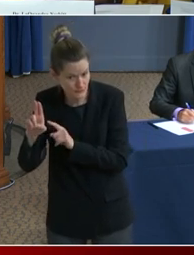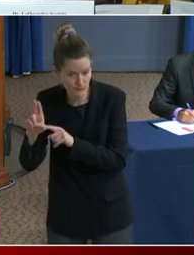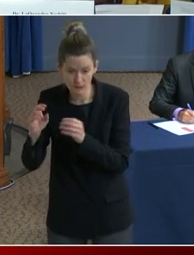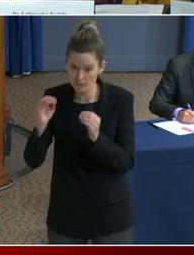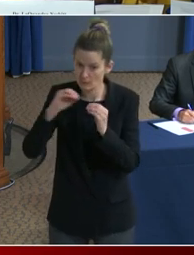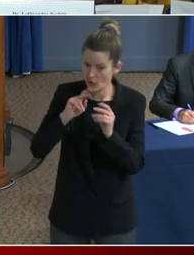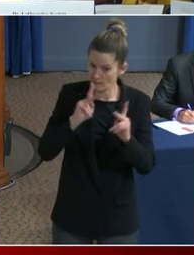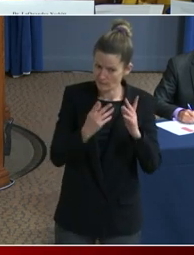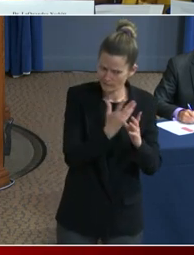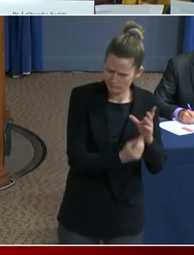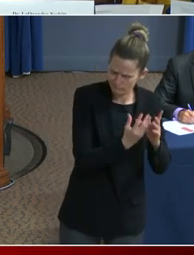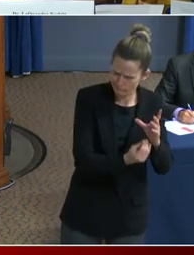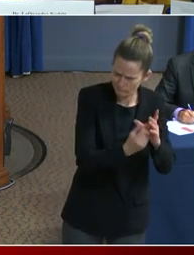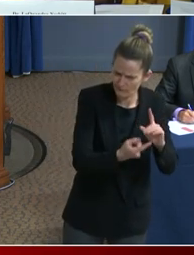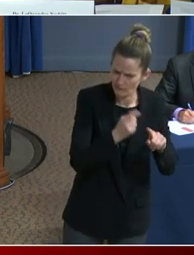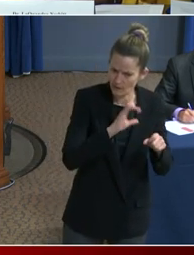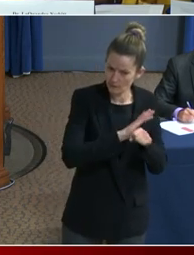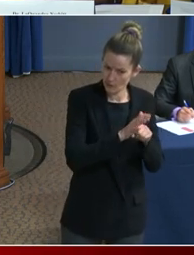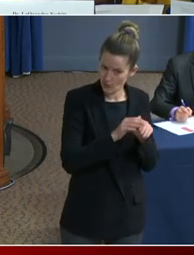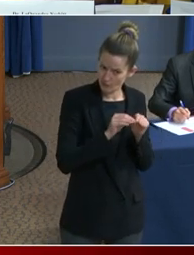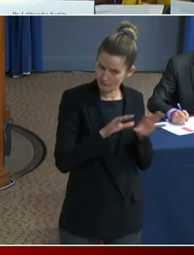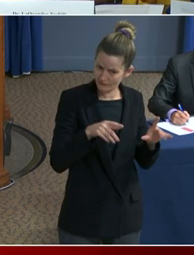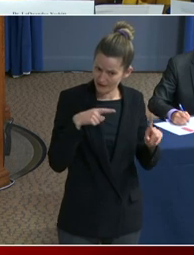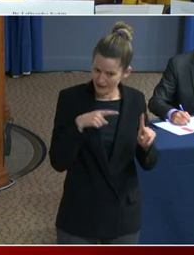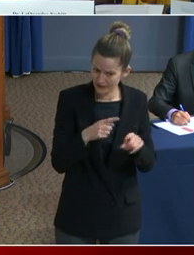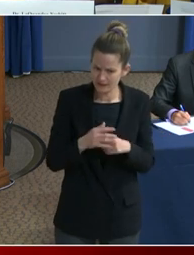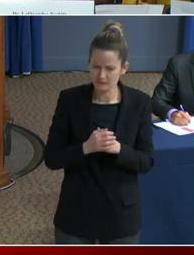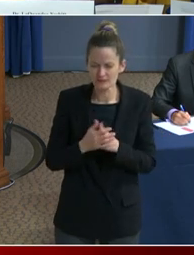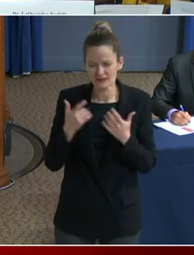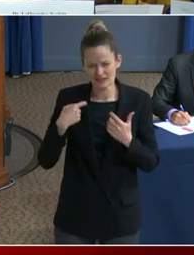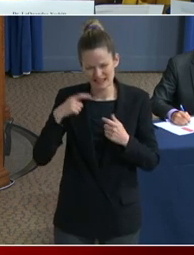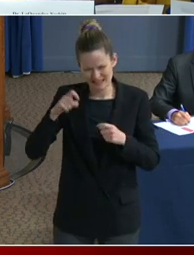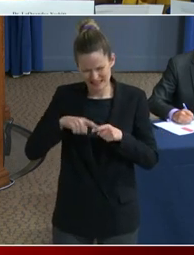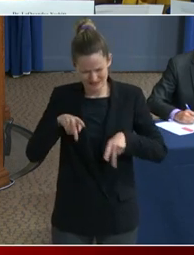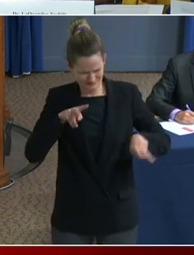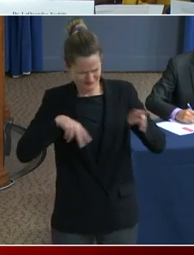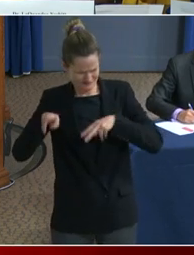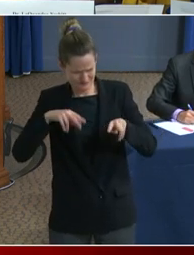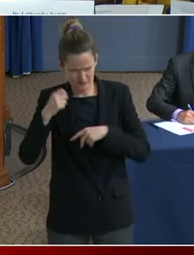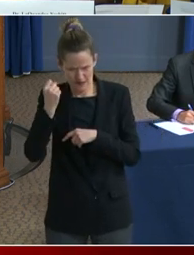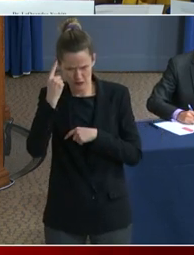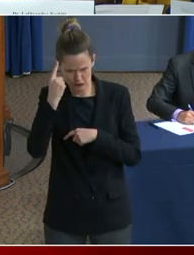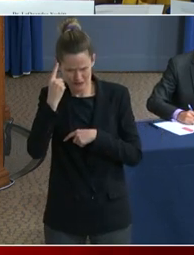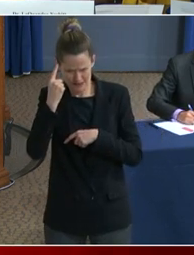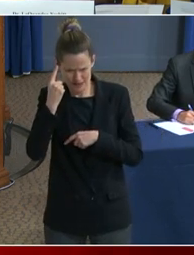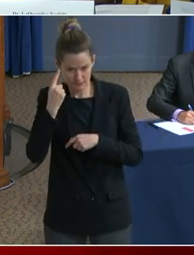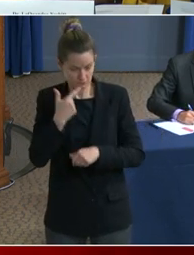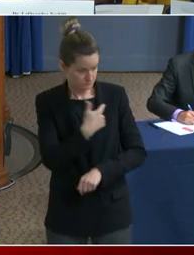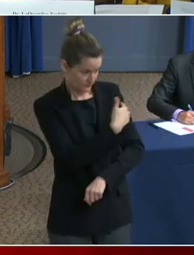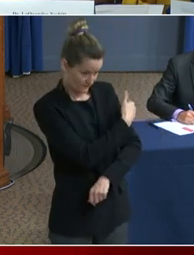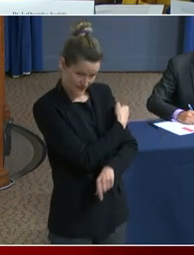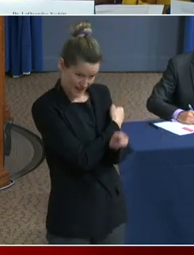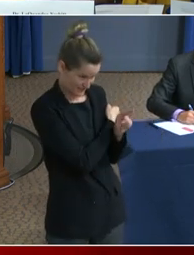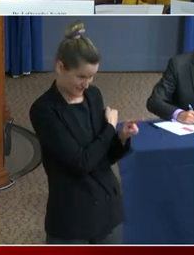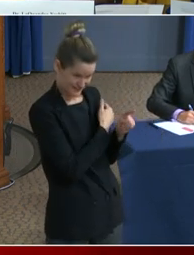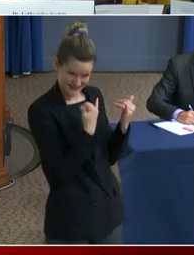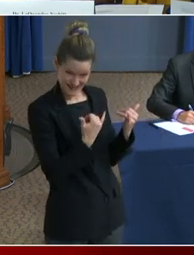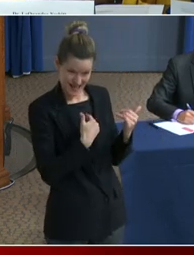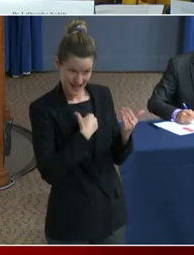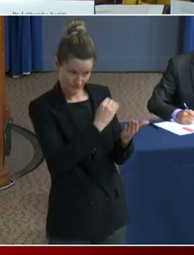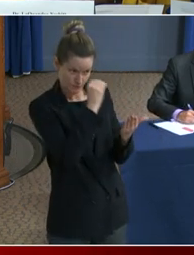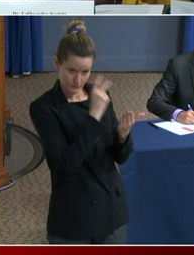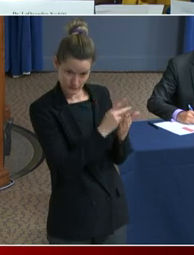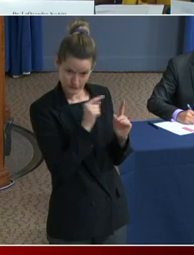COVID-19. We need to be able to understand if our vaccines that we currently have approved in the United States